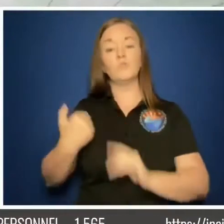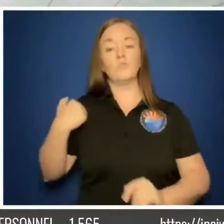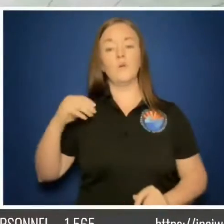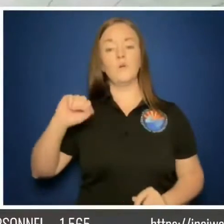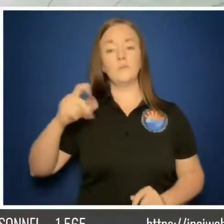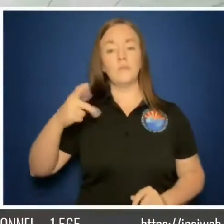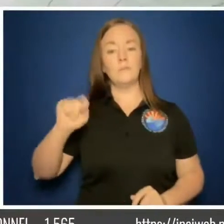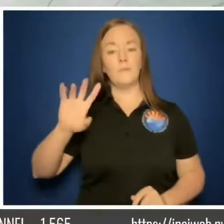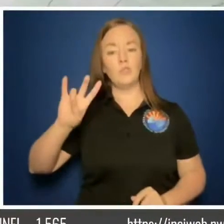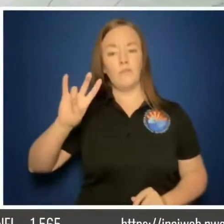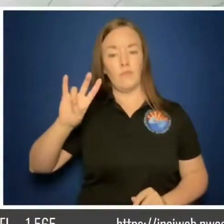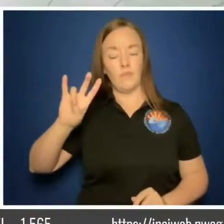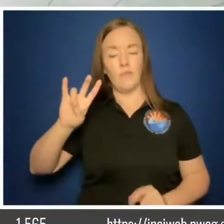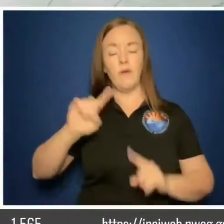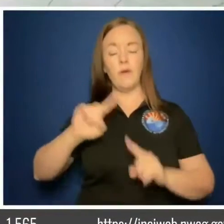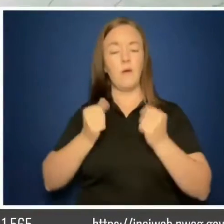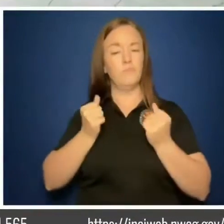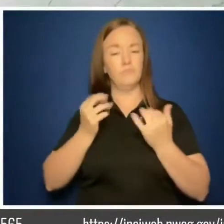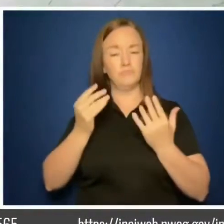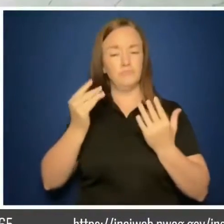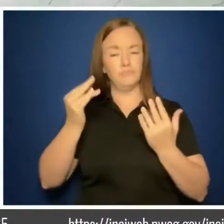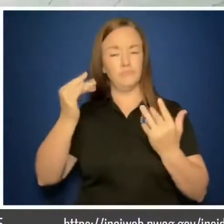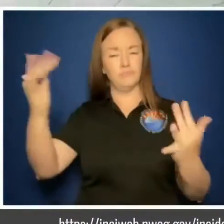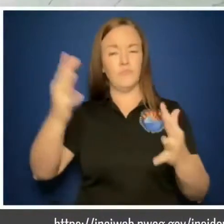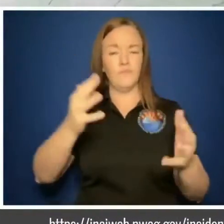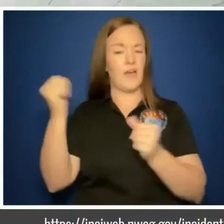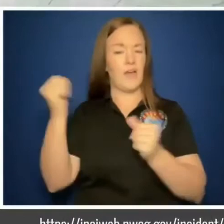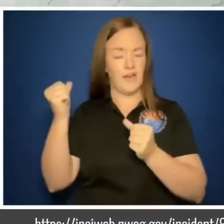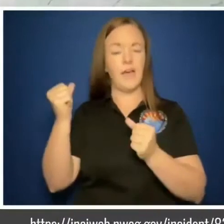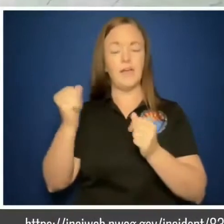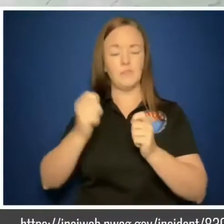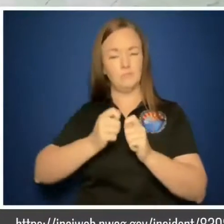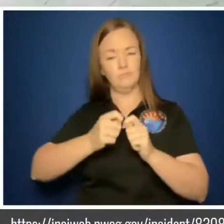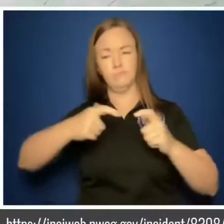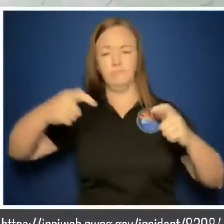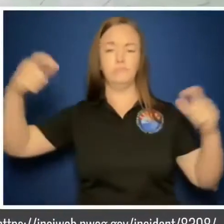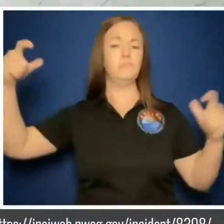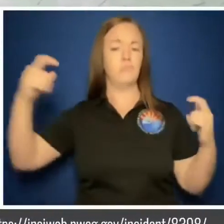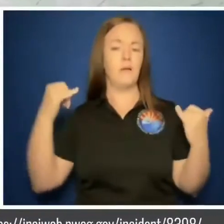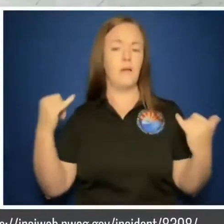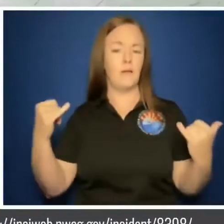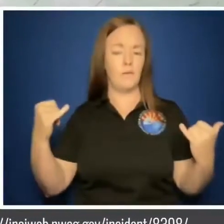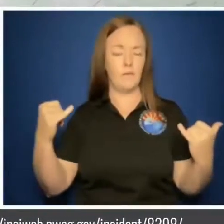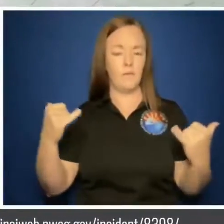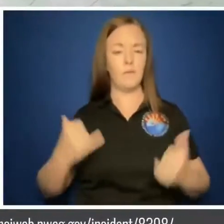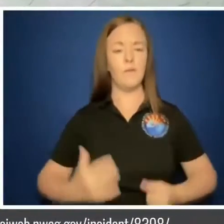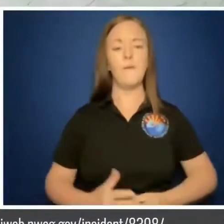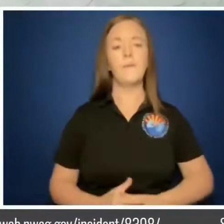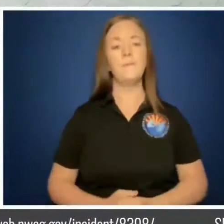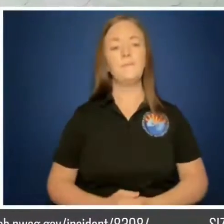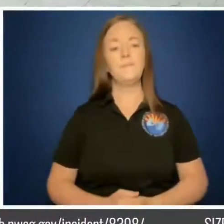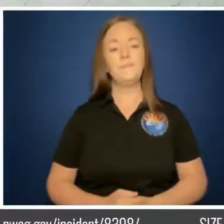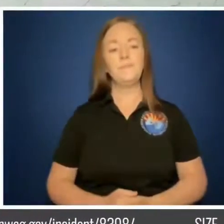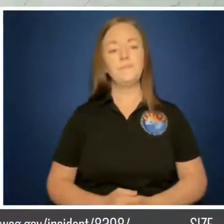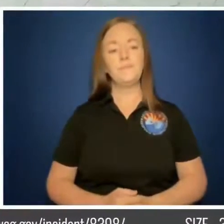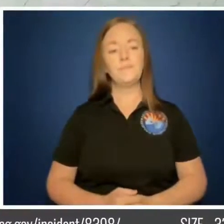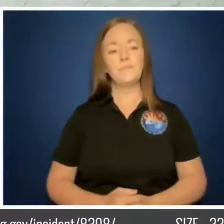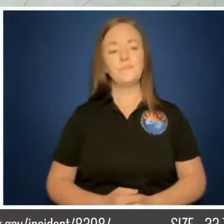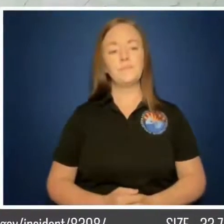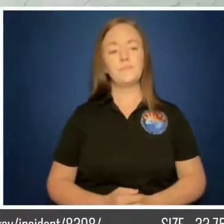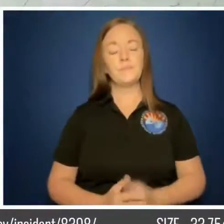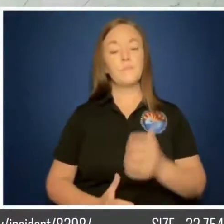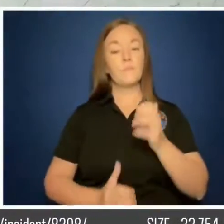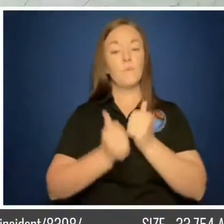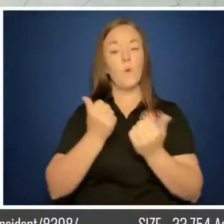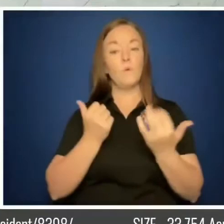fire grew pretty rapidly into what it currently is now. The fire is currently, most of the fire's